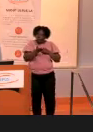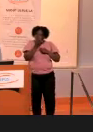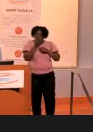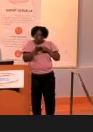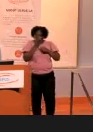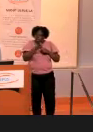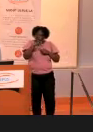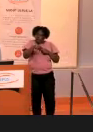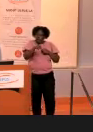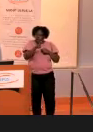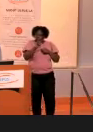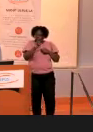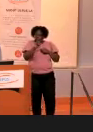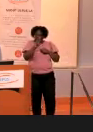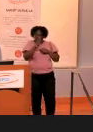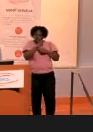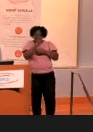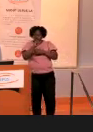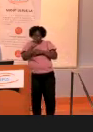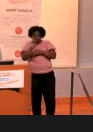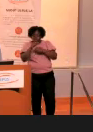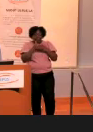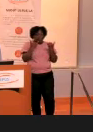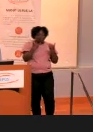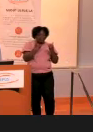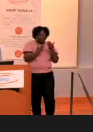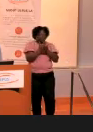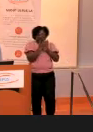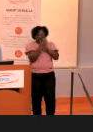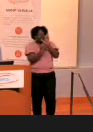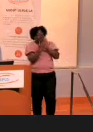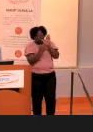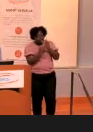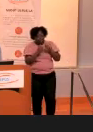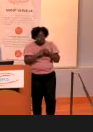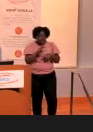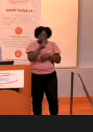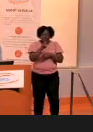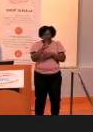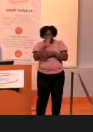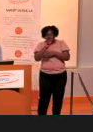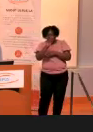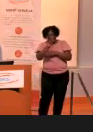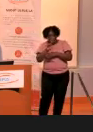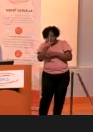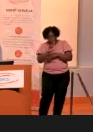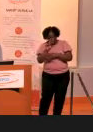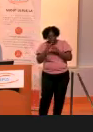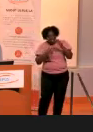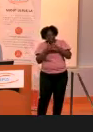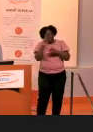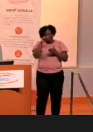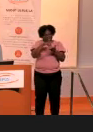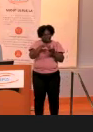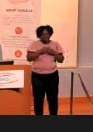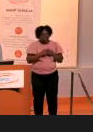pulses. The newer guidelines recommend using 250 milligrams up to 1,000